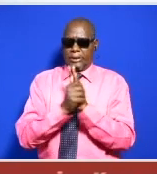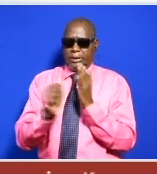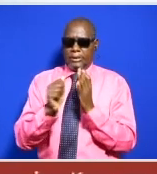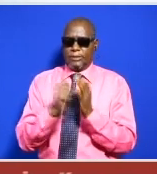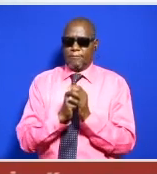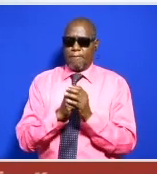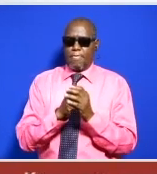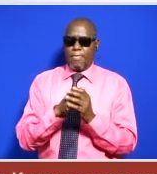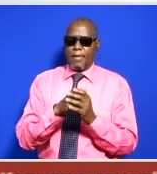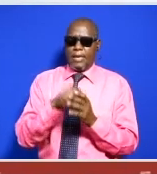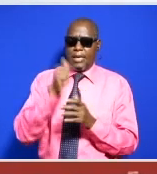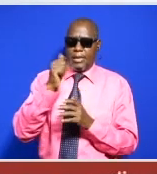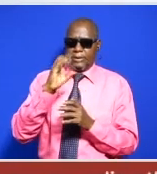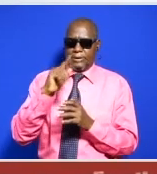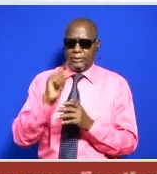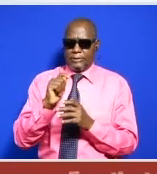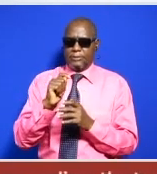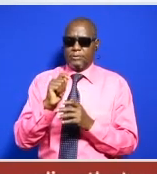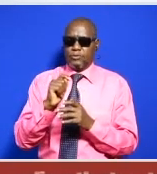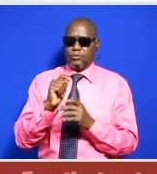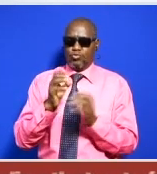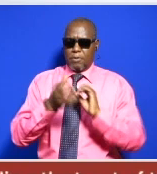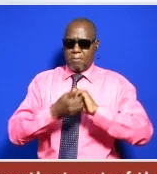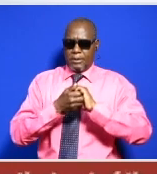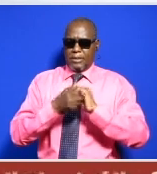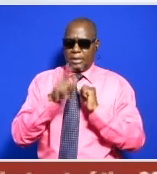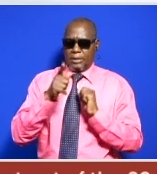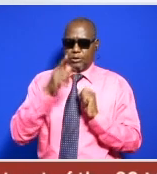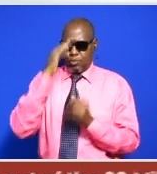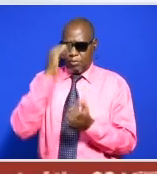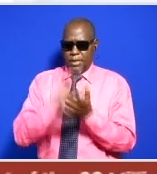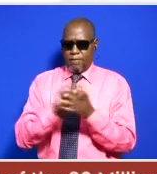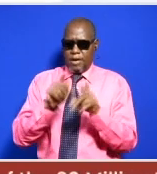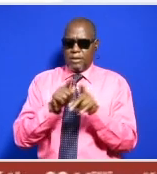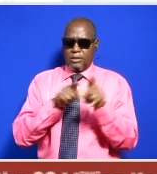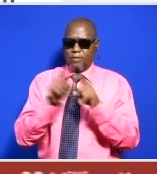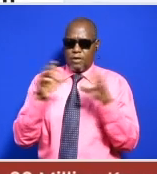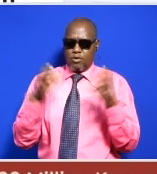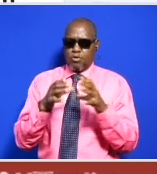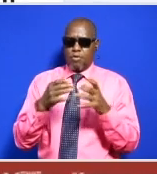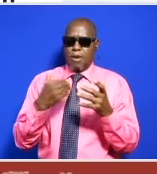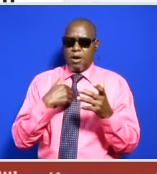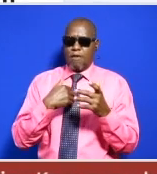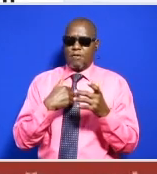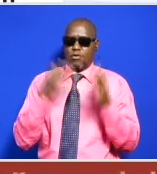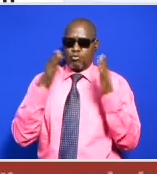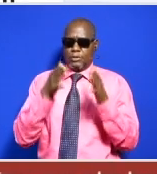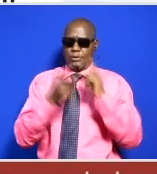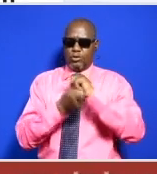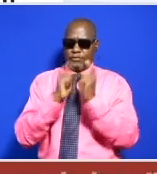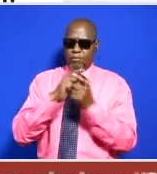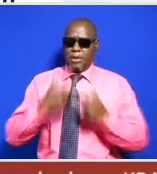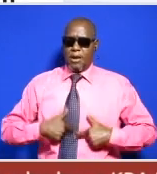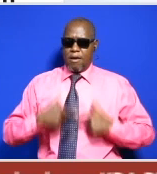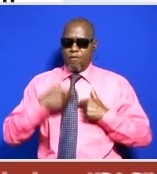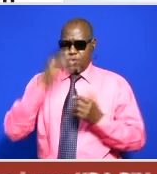ATC because this is a transformation that we believe in. At Safaricom, we are signed up to transforming lives, and we believe that